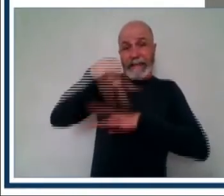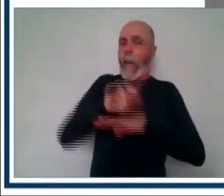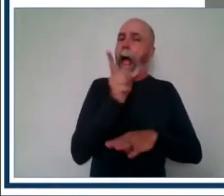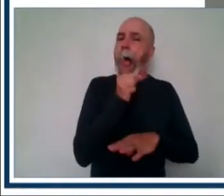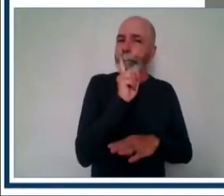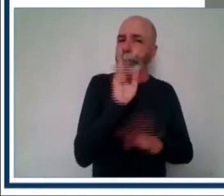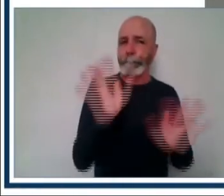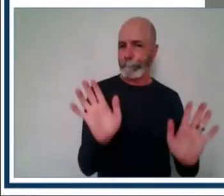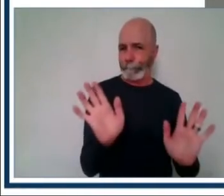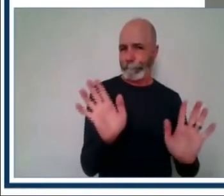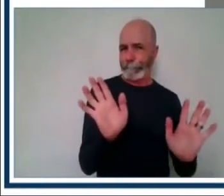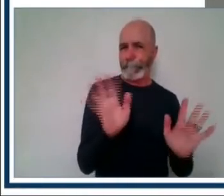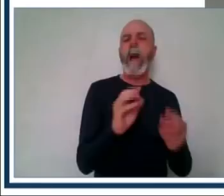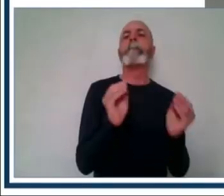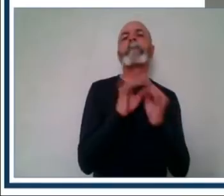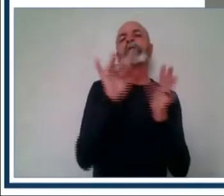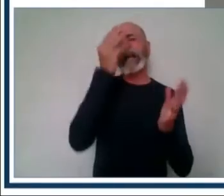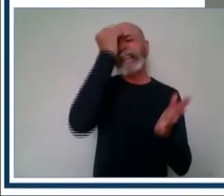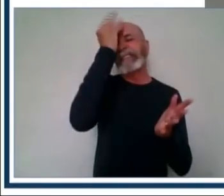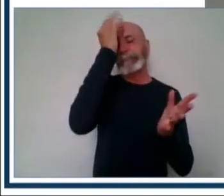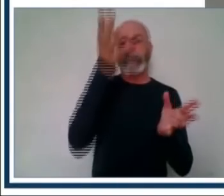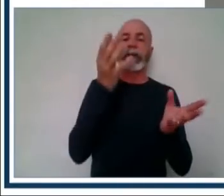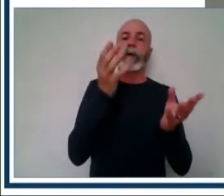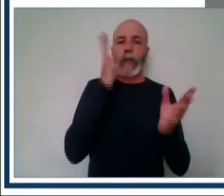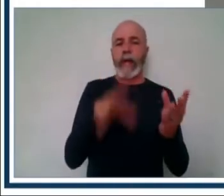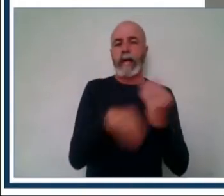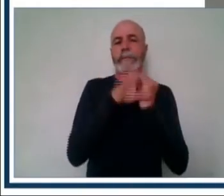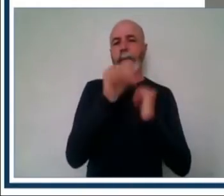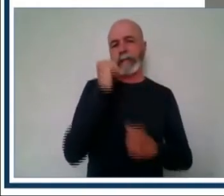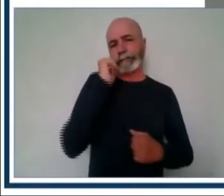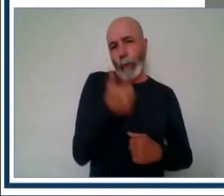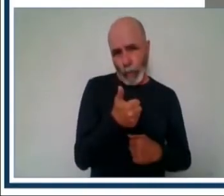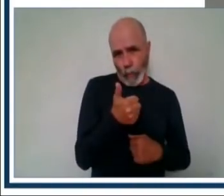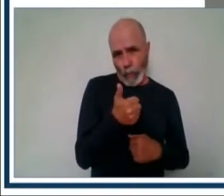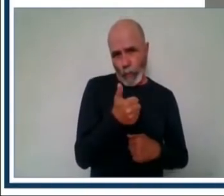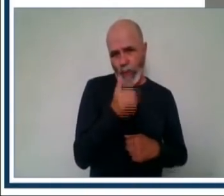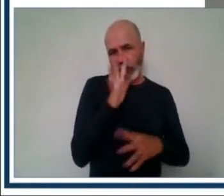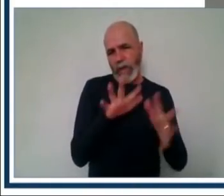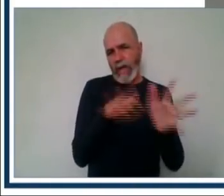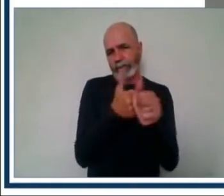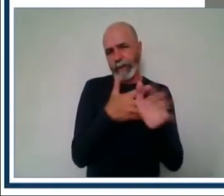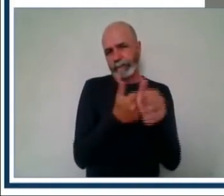about when we give a vaccine update. But we will be making